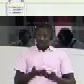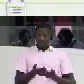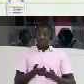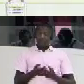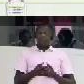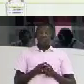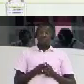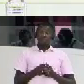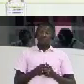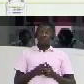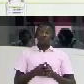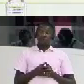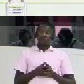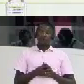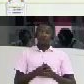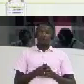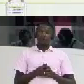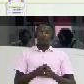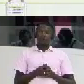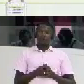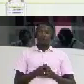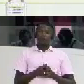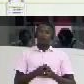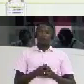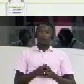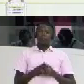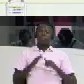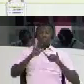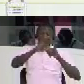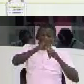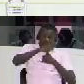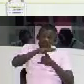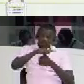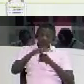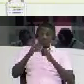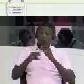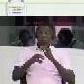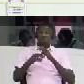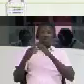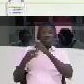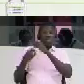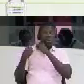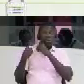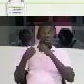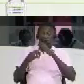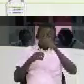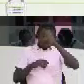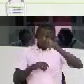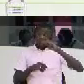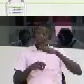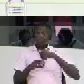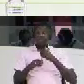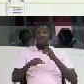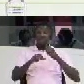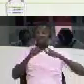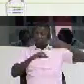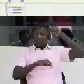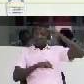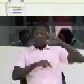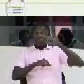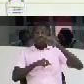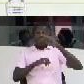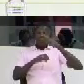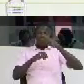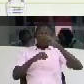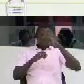After that happens, junior officers and senior officers, the junior officers and the senior